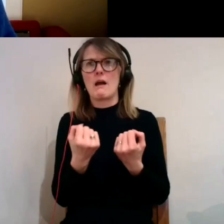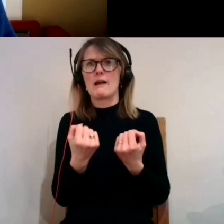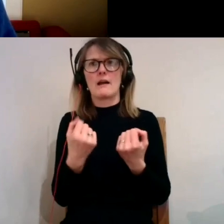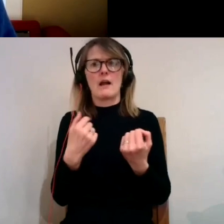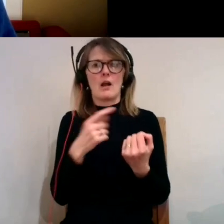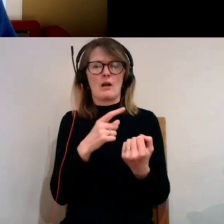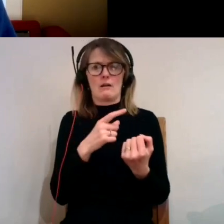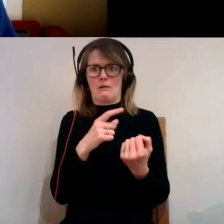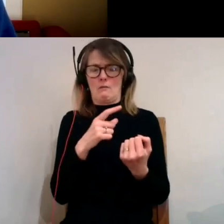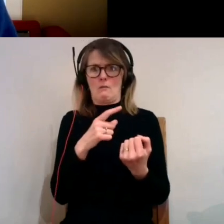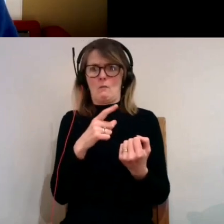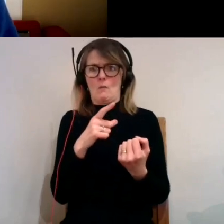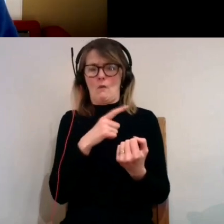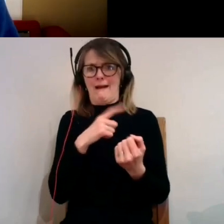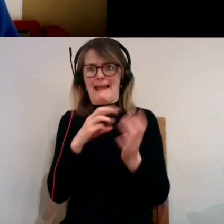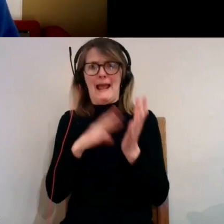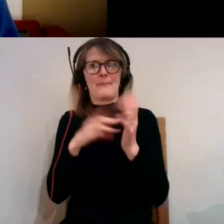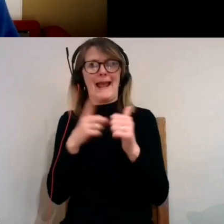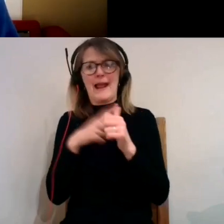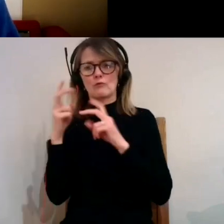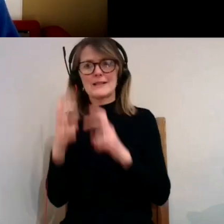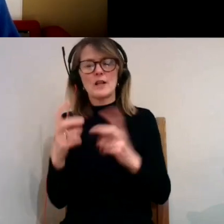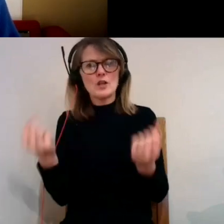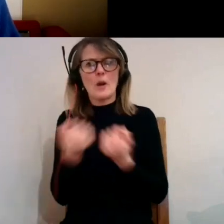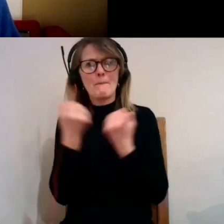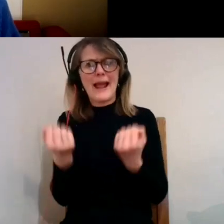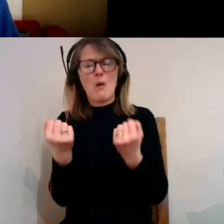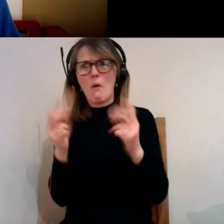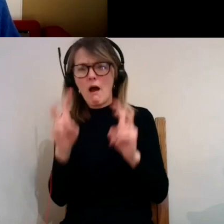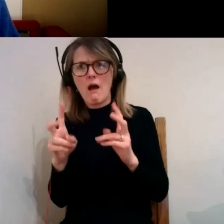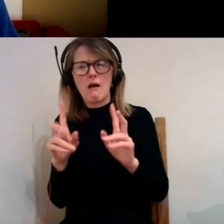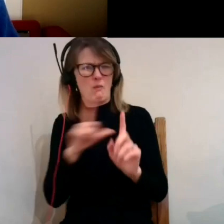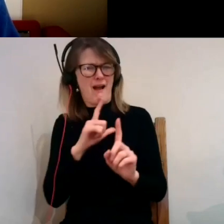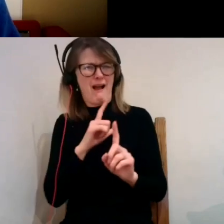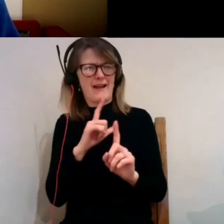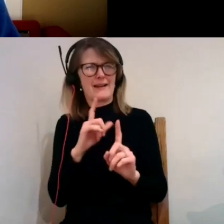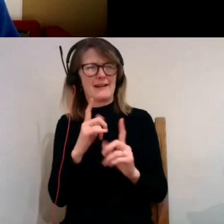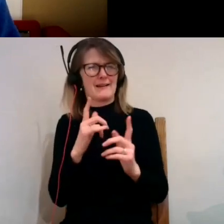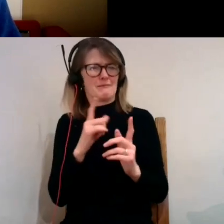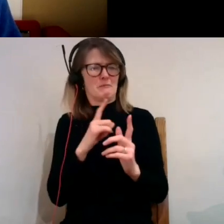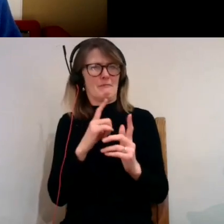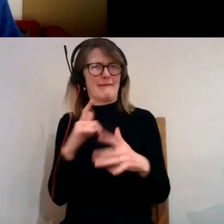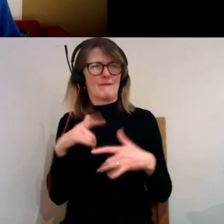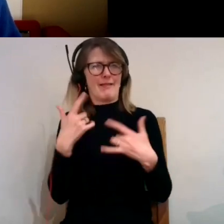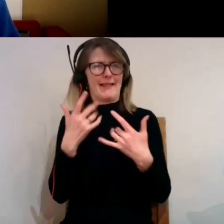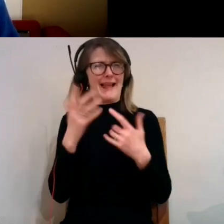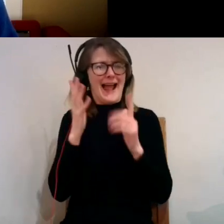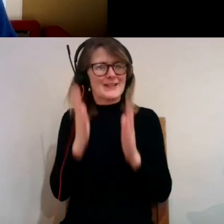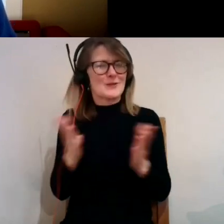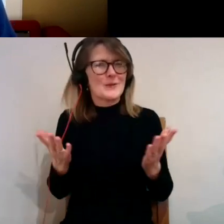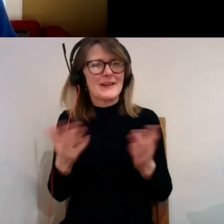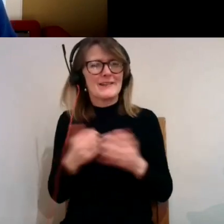MA research on power? What compelled me almost to do that? And I think it's the three strands of